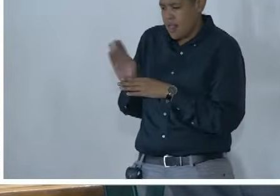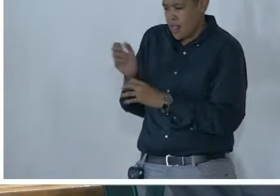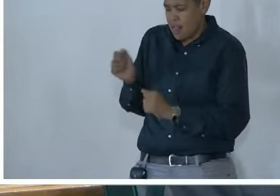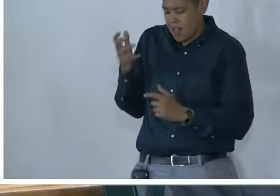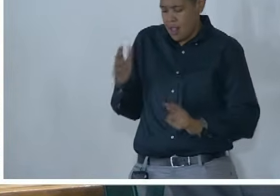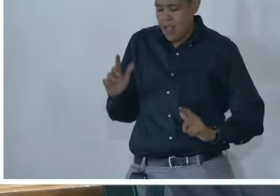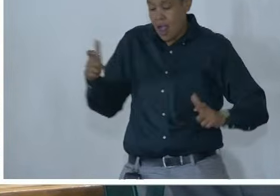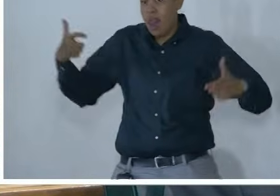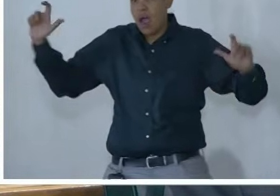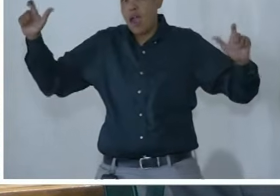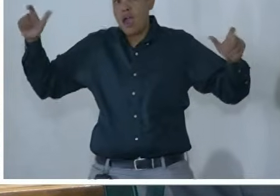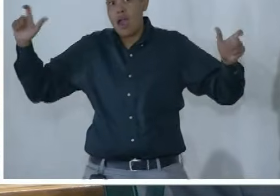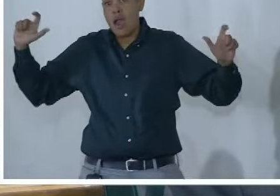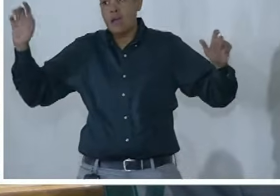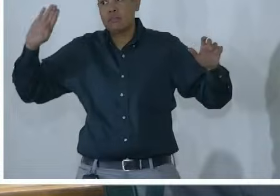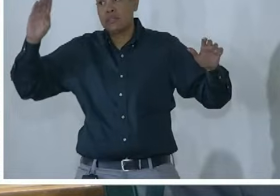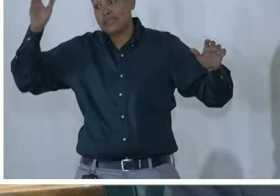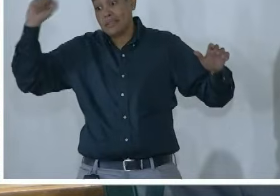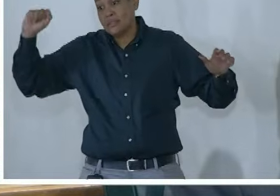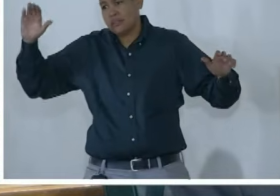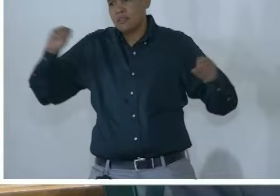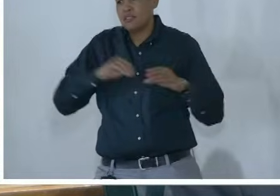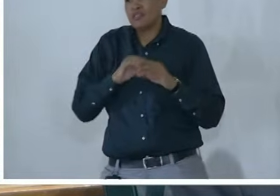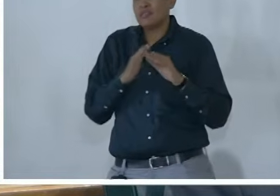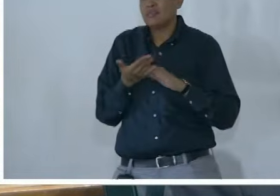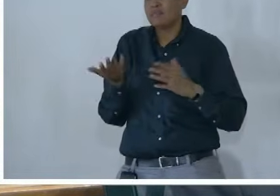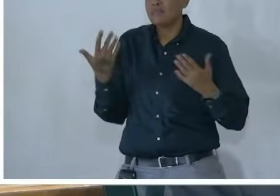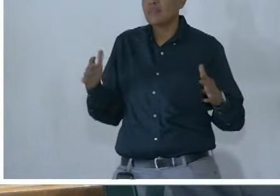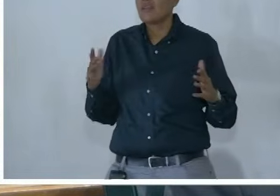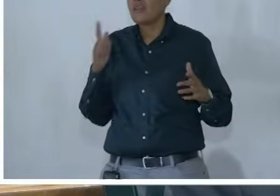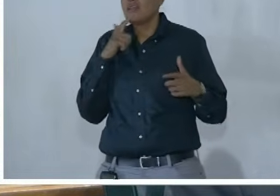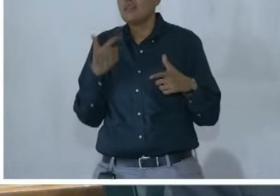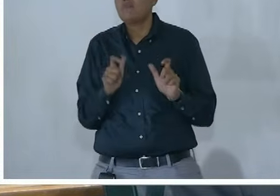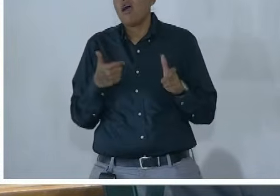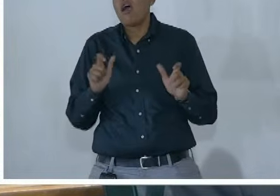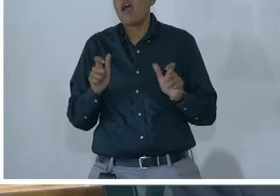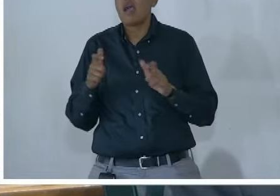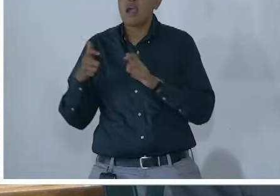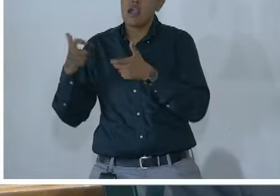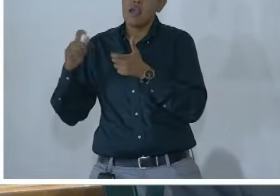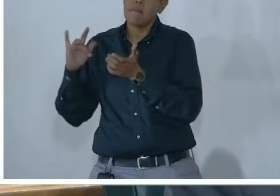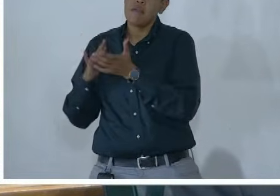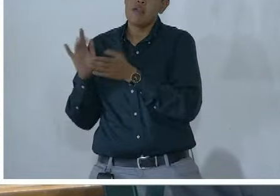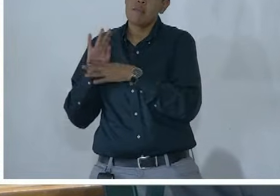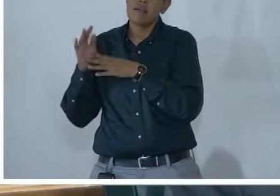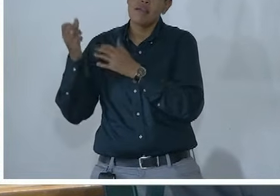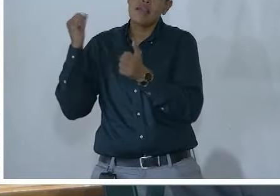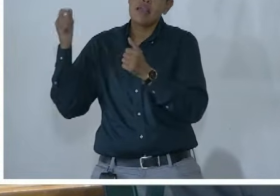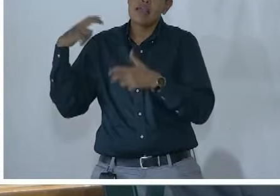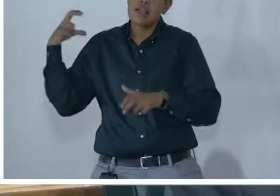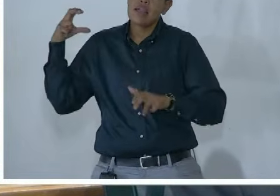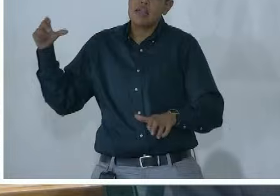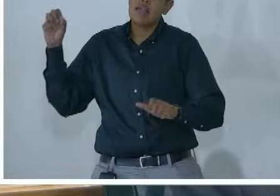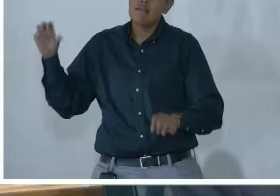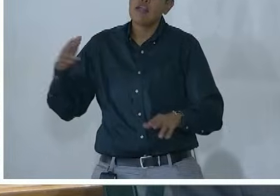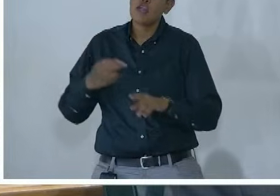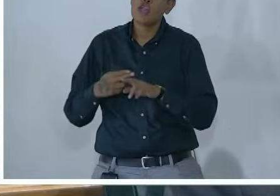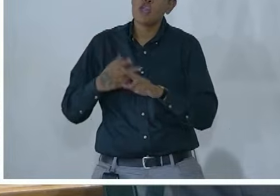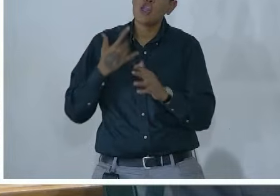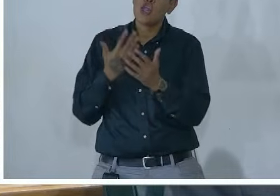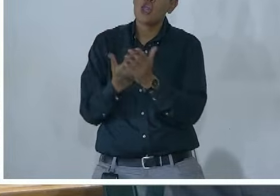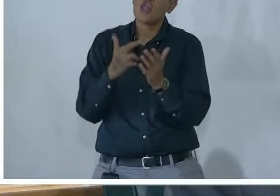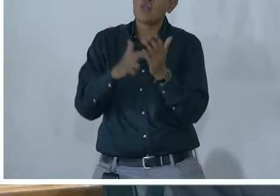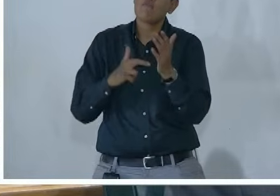and large entrepreneurs in Jamaica, or I wouldn't say large, small and medium entrepreneurs, that's invested in the short-term